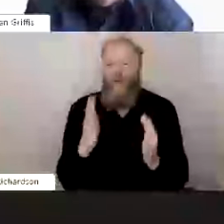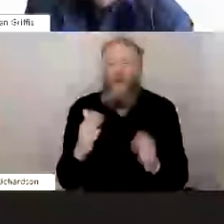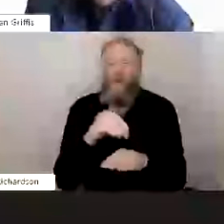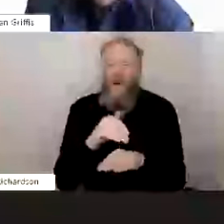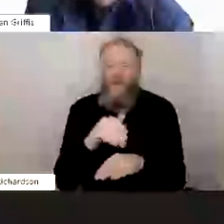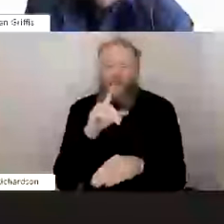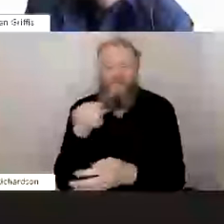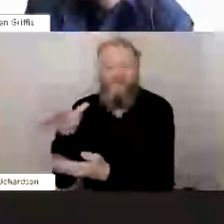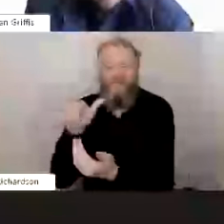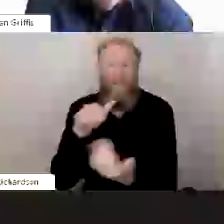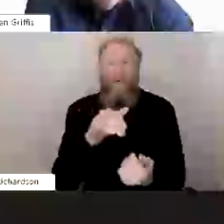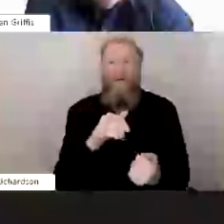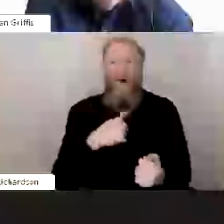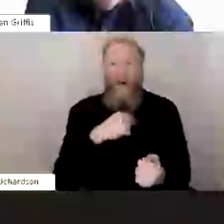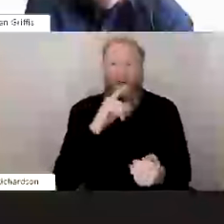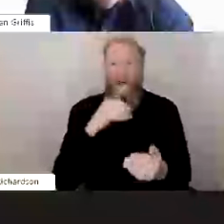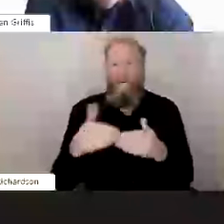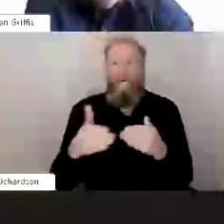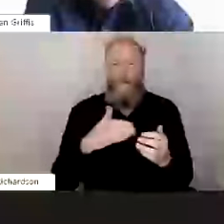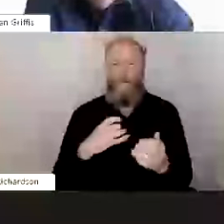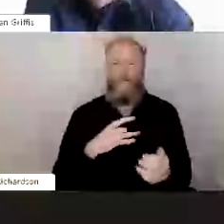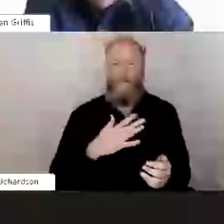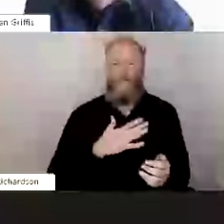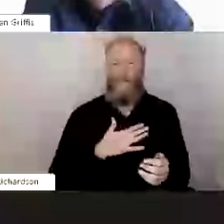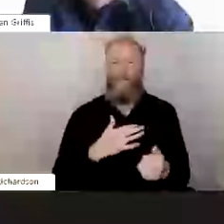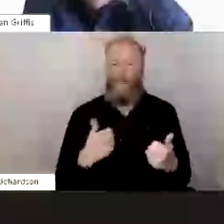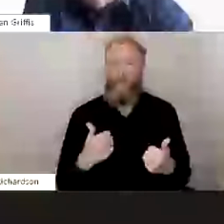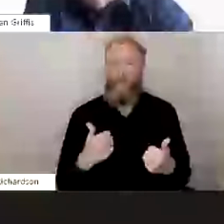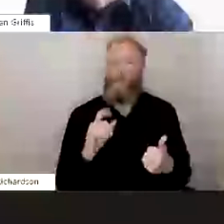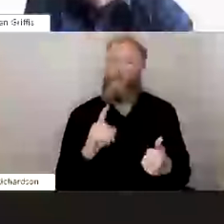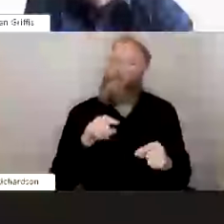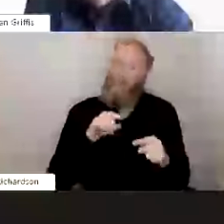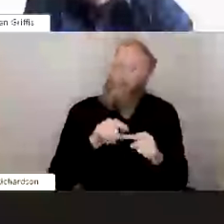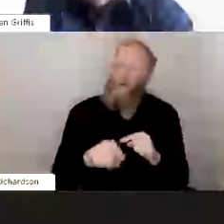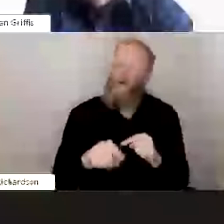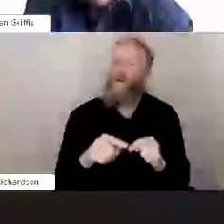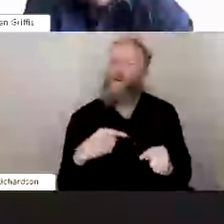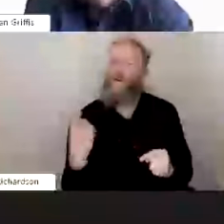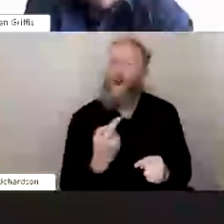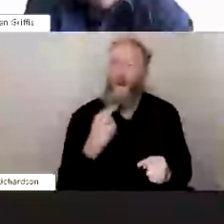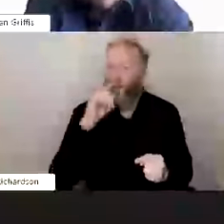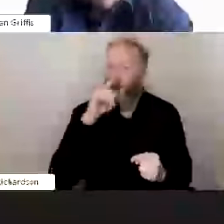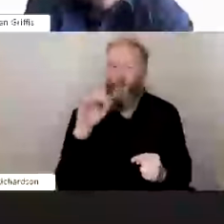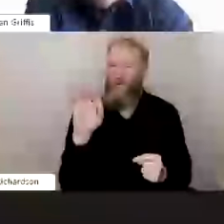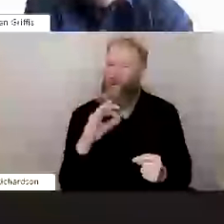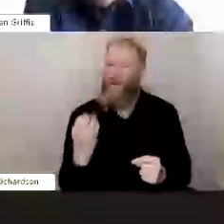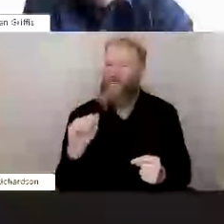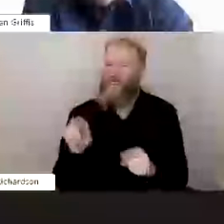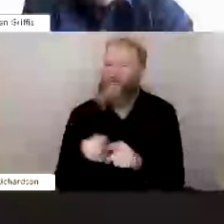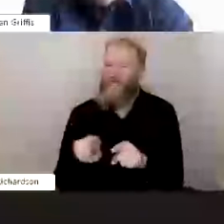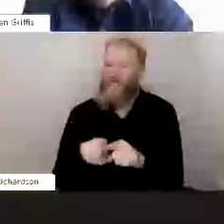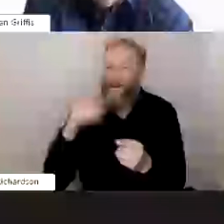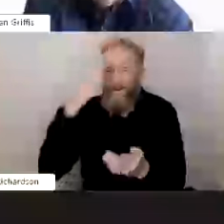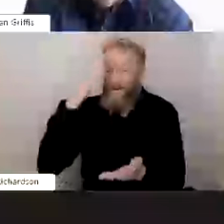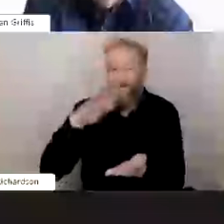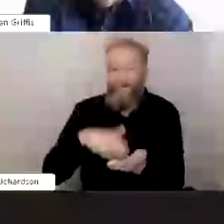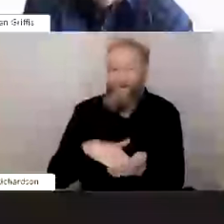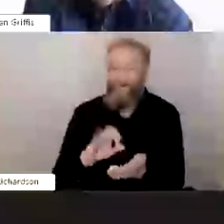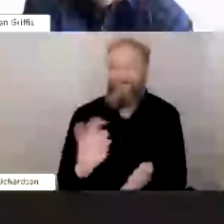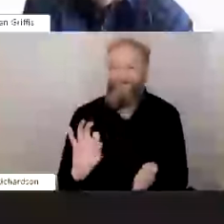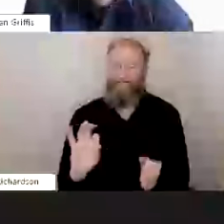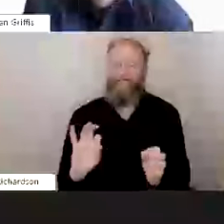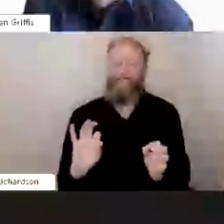that largely. But most of our people don't have that experience, obviously. The other thing to